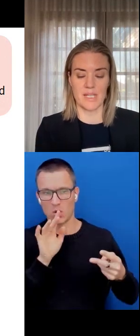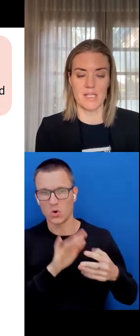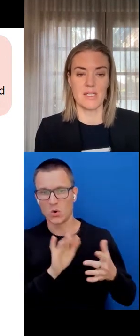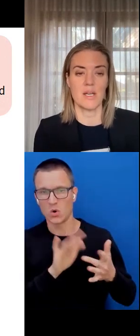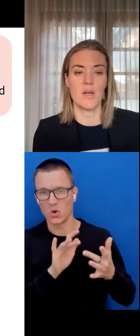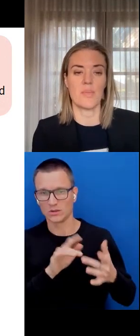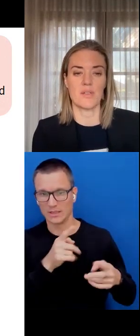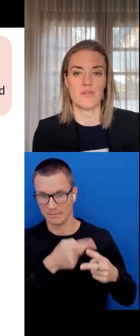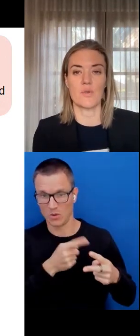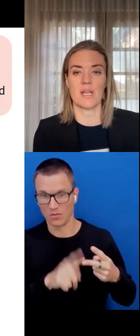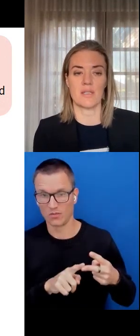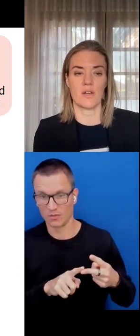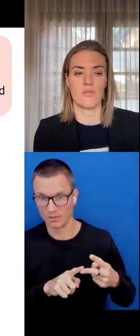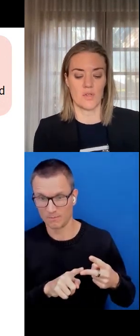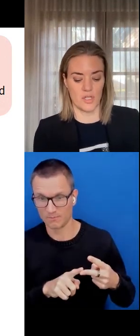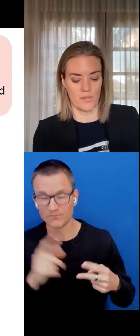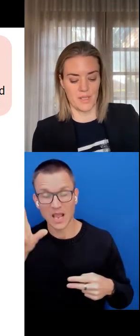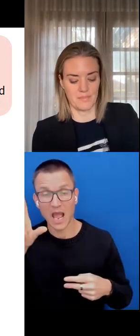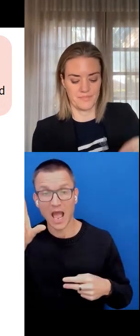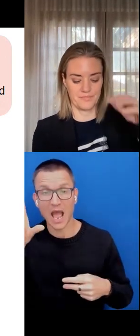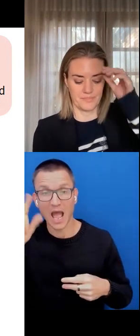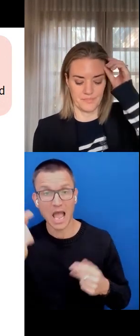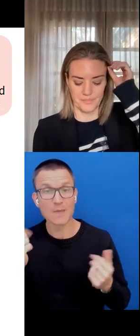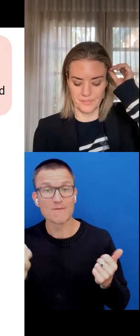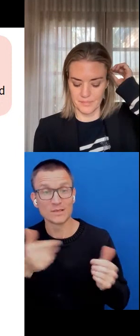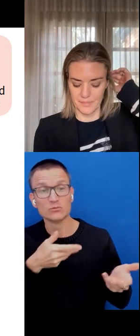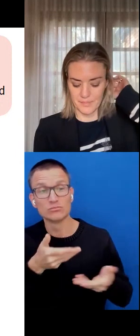references completed by the 14th of October.